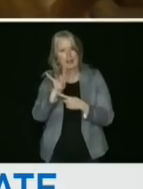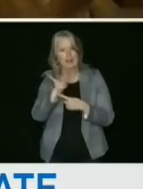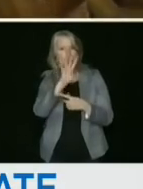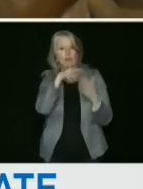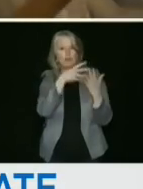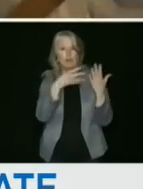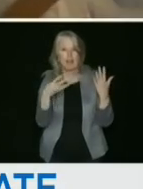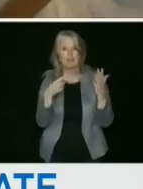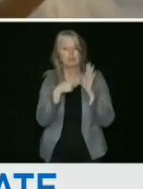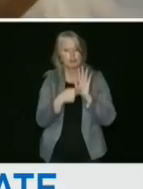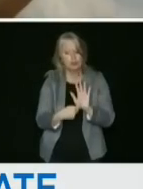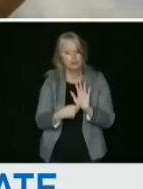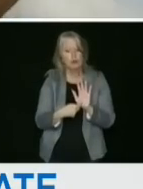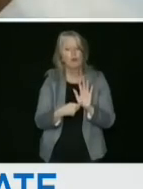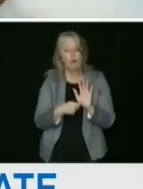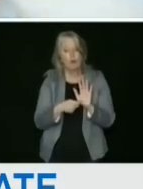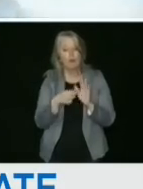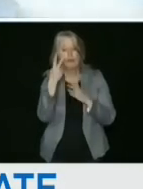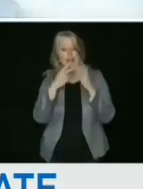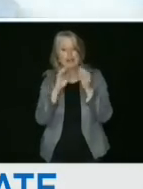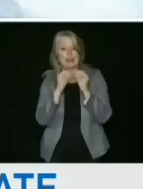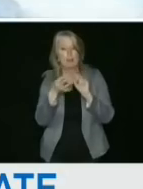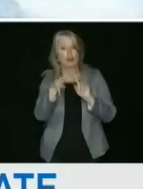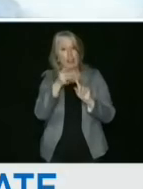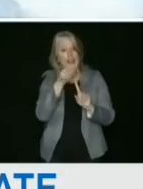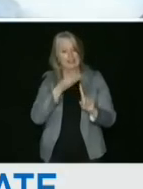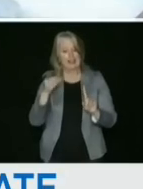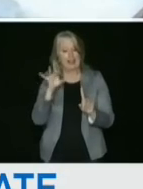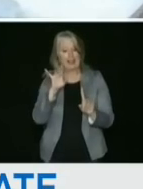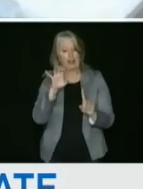shows the predicted number of cases could be in the range of